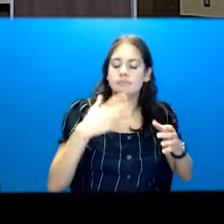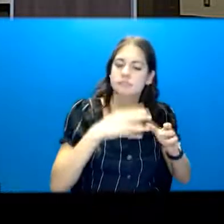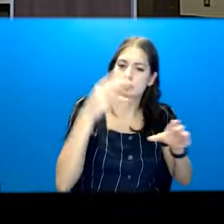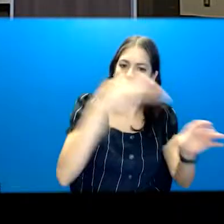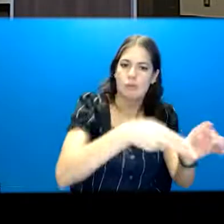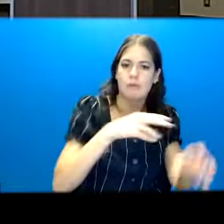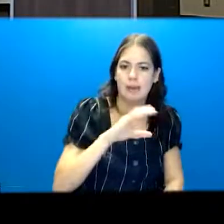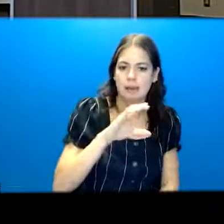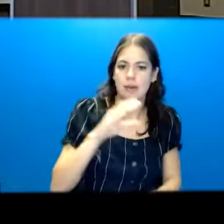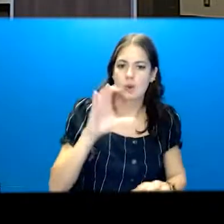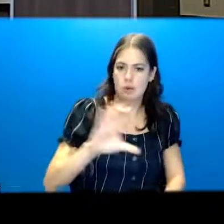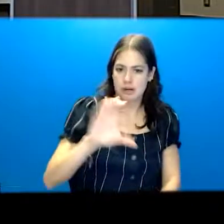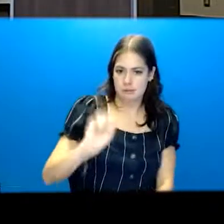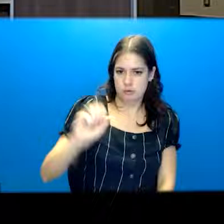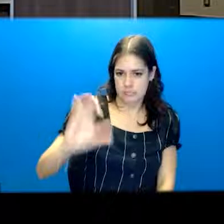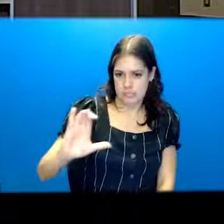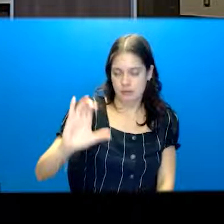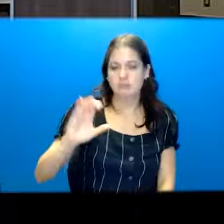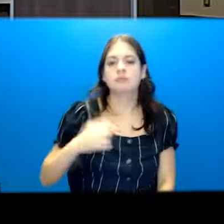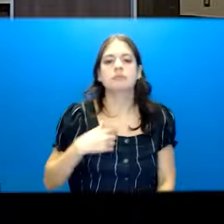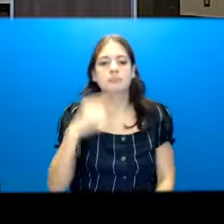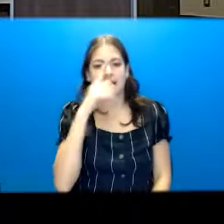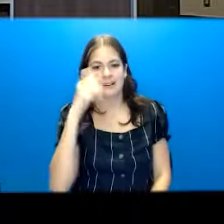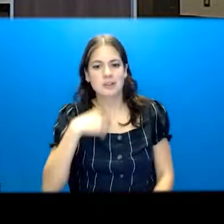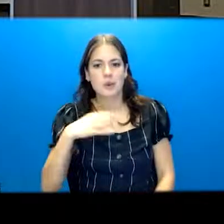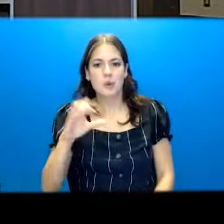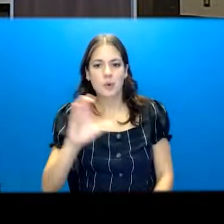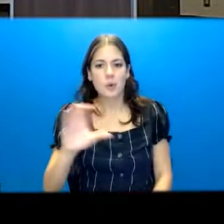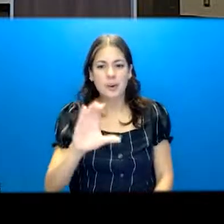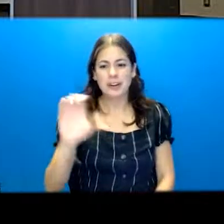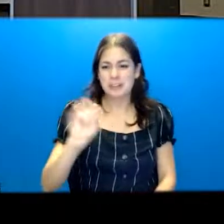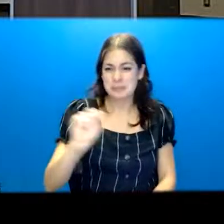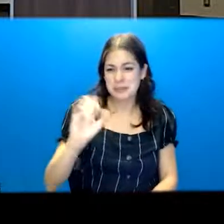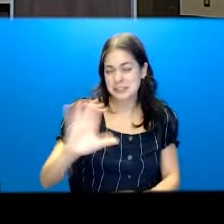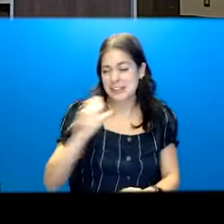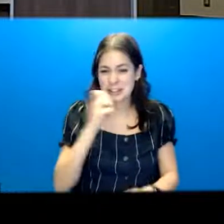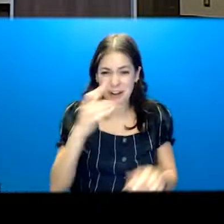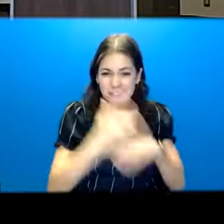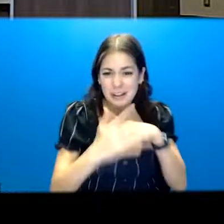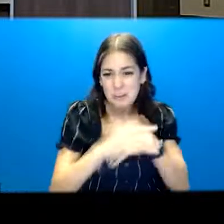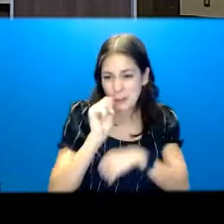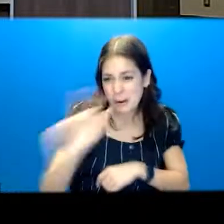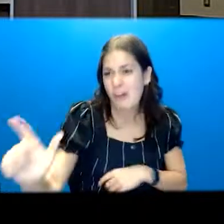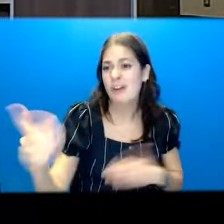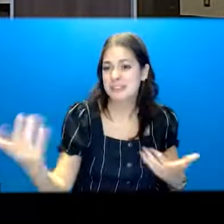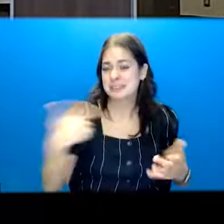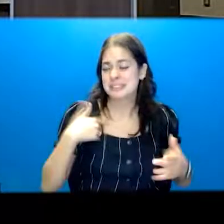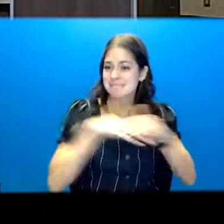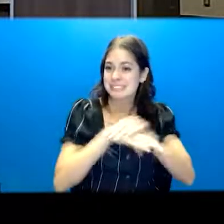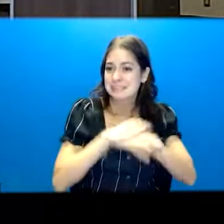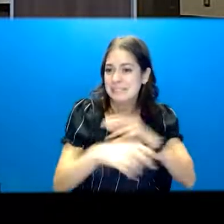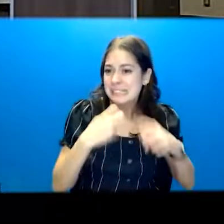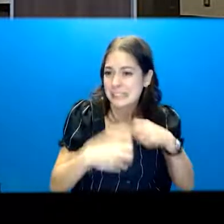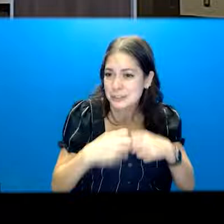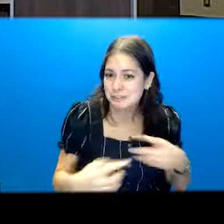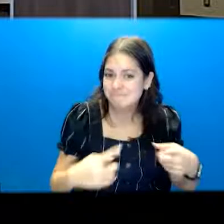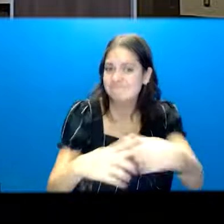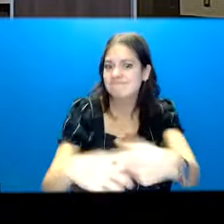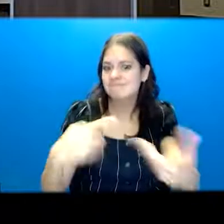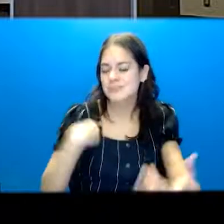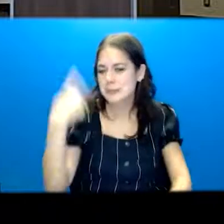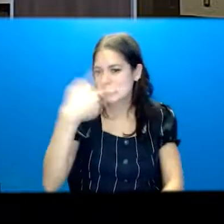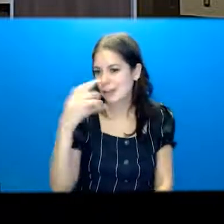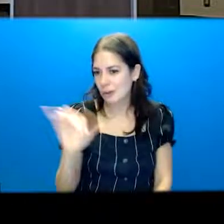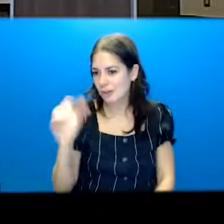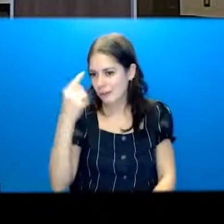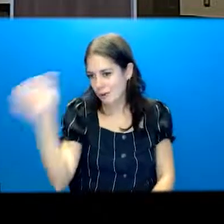care. One, because not coordinated specialty care is not available in all places. And so there's an accessibility issue. And so what does that look like for